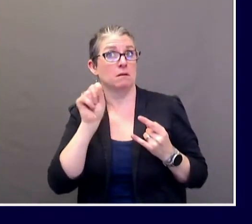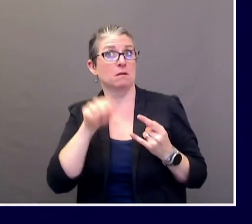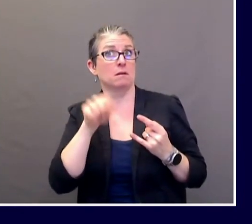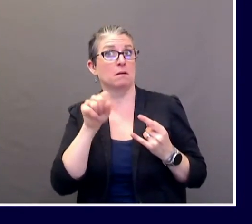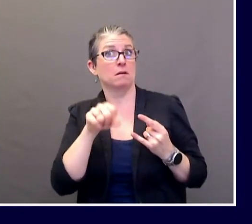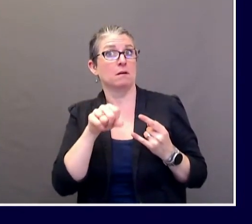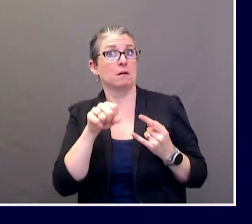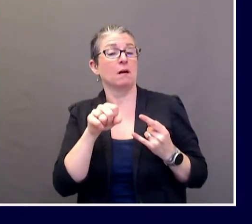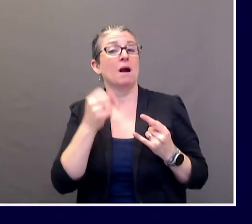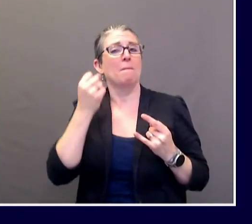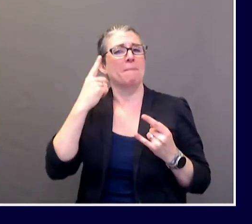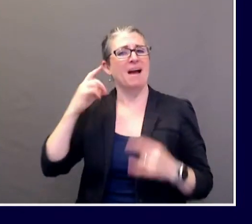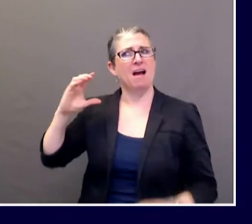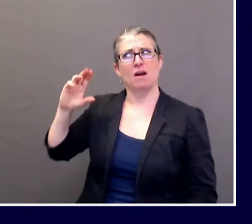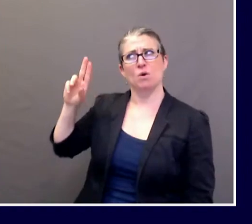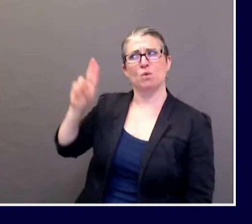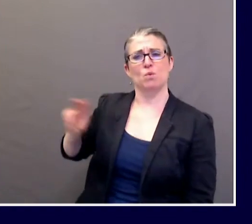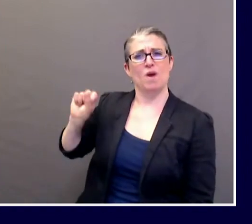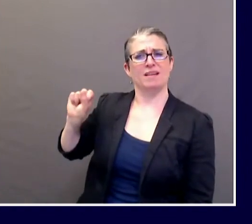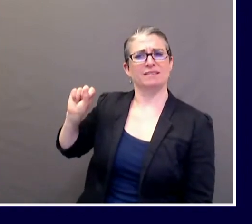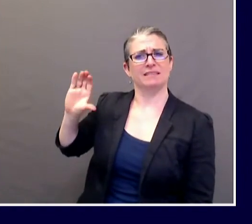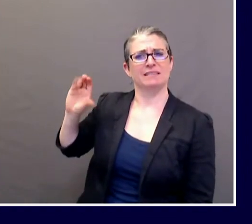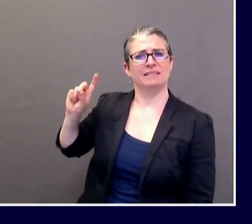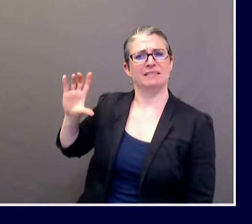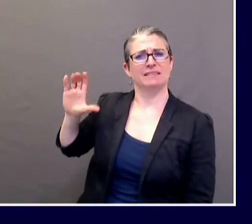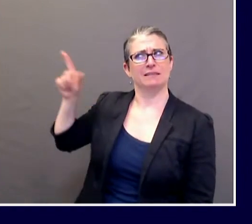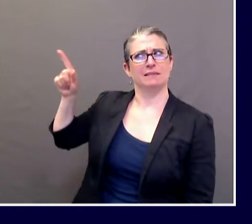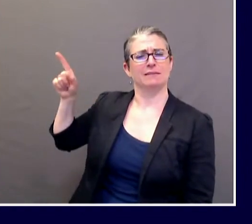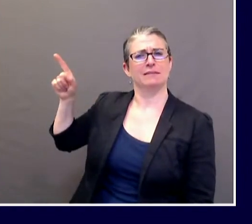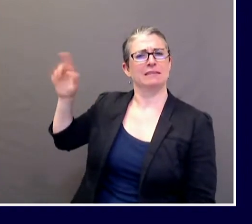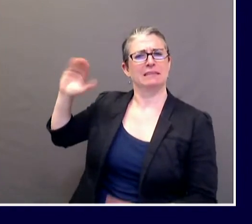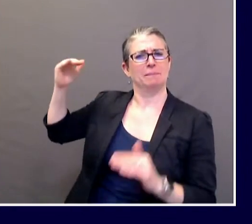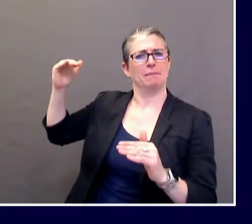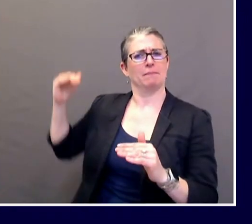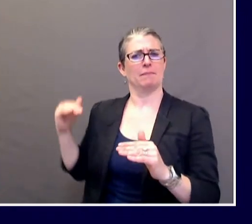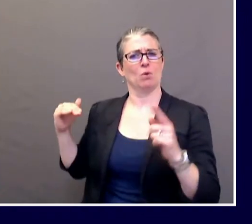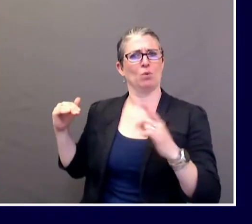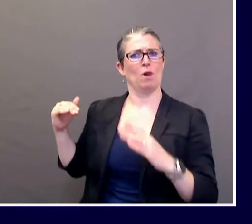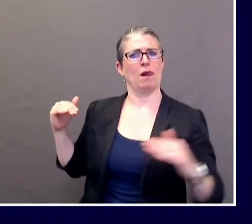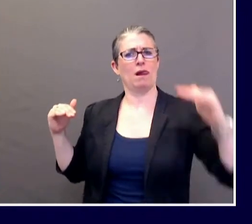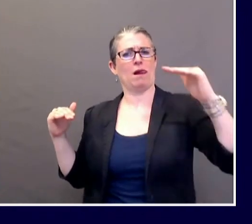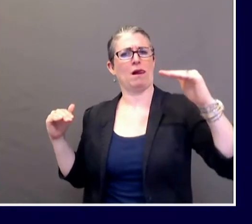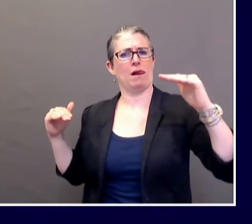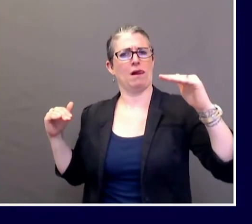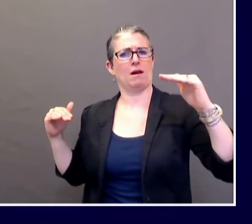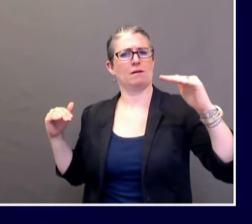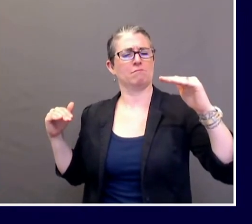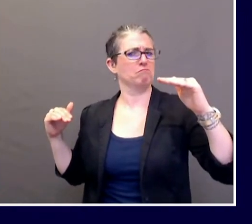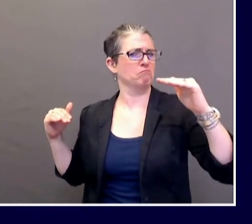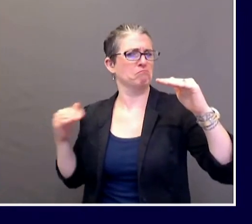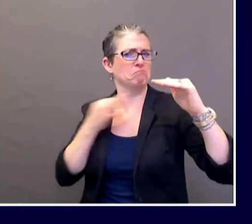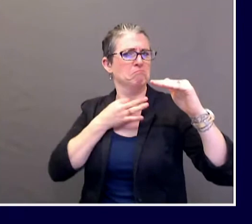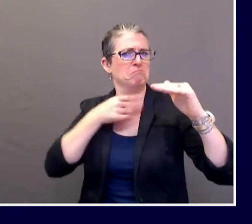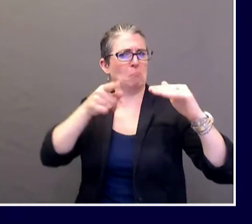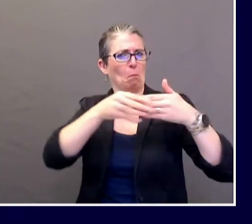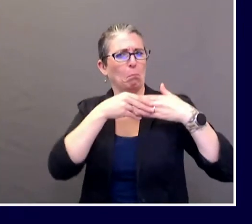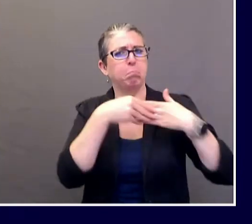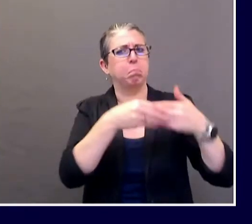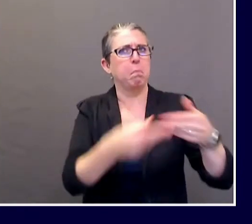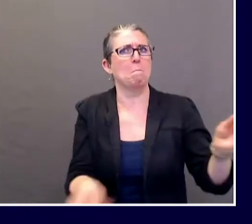just wondering if you could kind of compare and contrast and why you decided to go take a step farther than the US